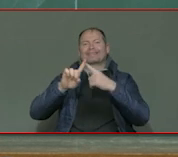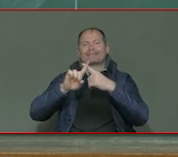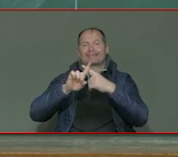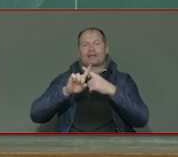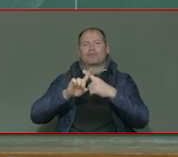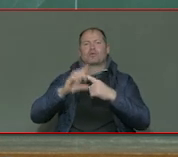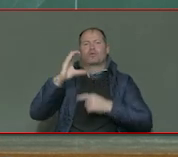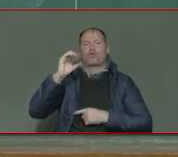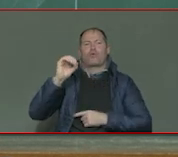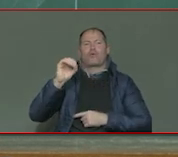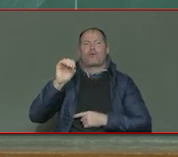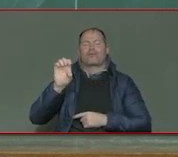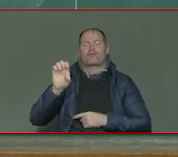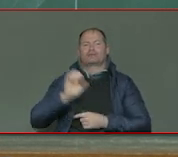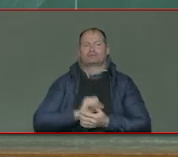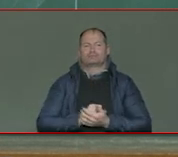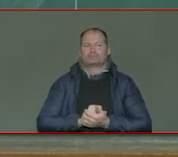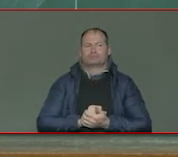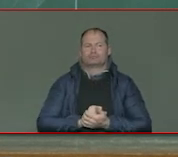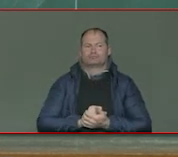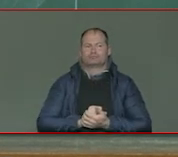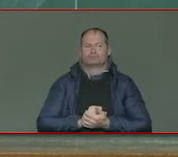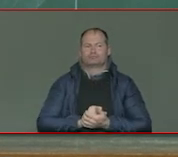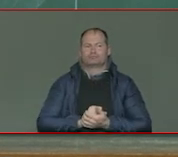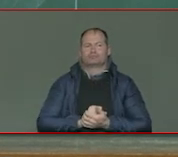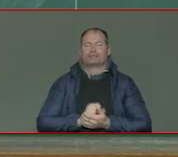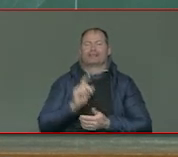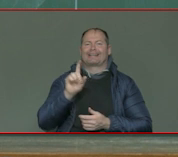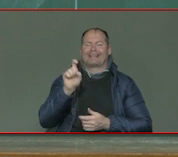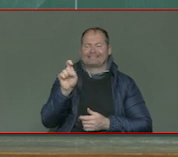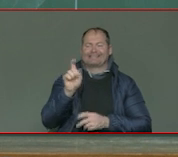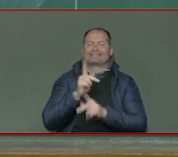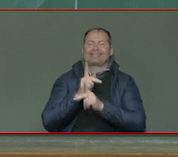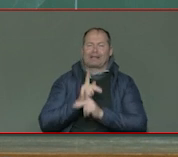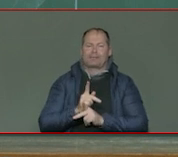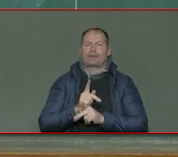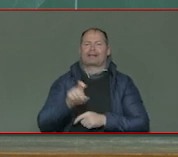times coefficient is 6. Keep x,